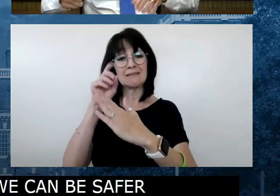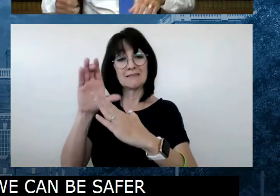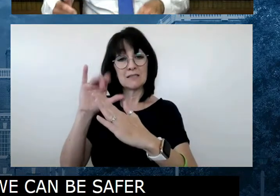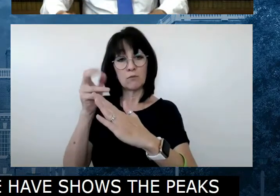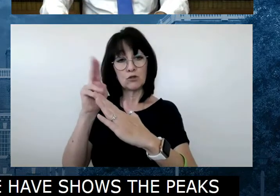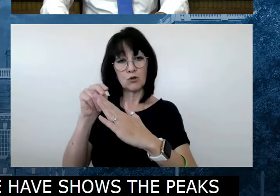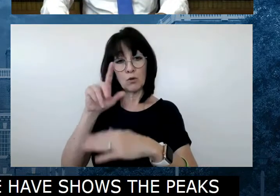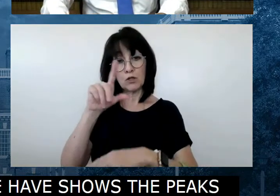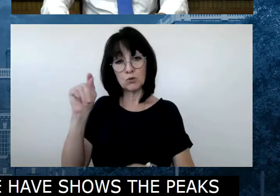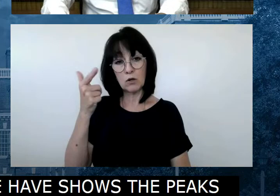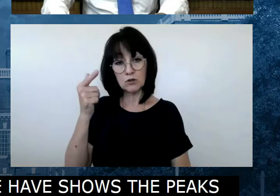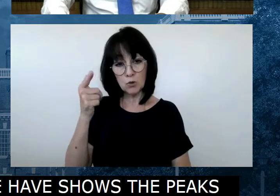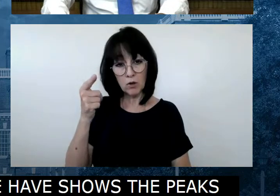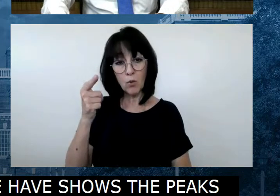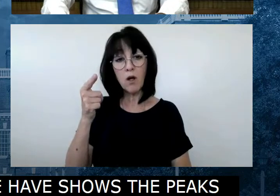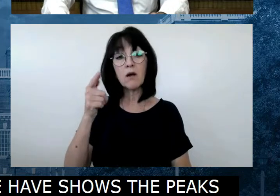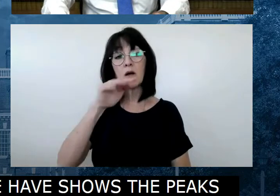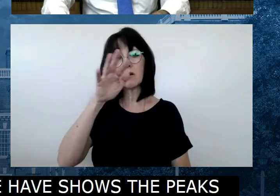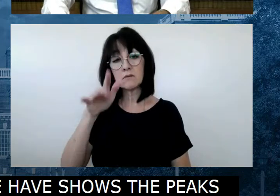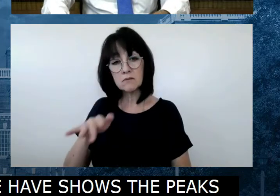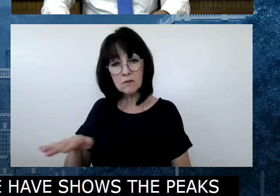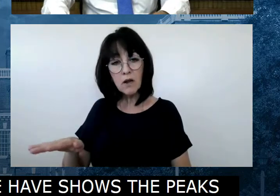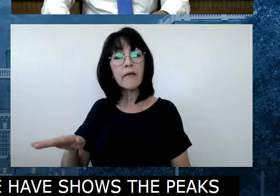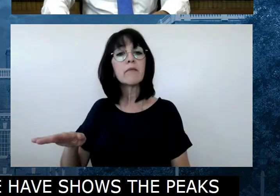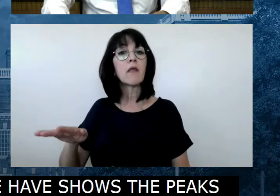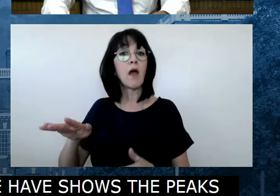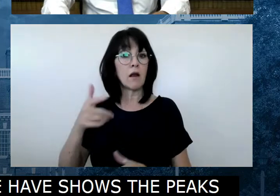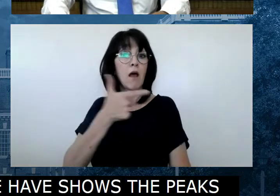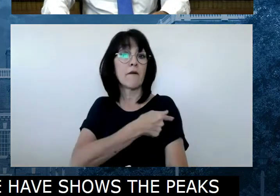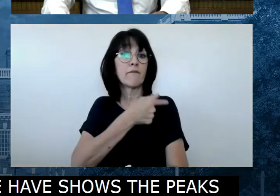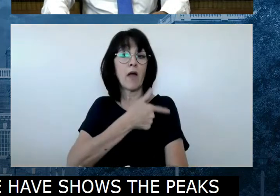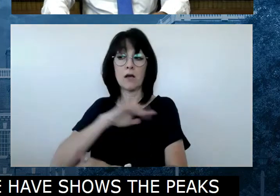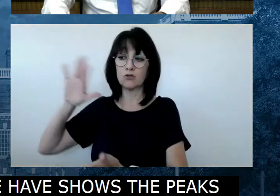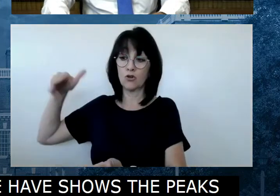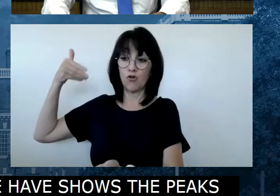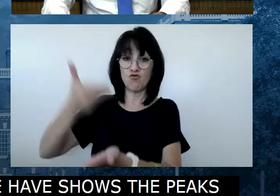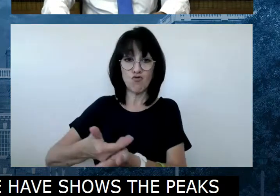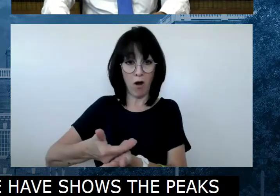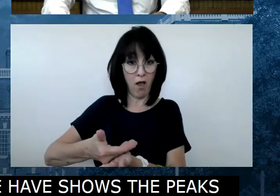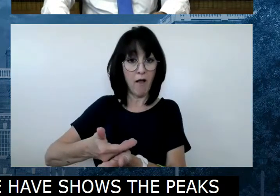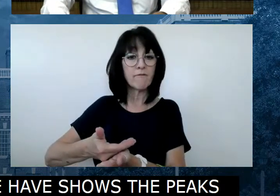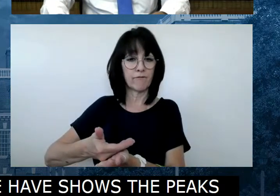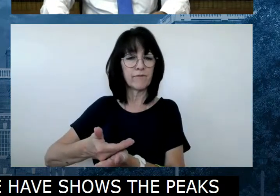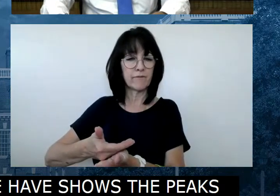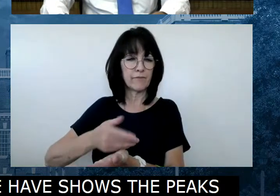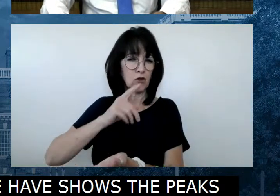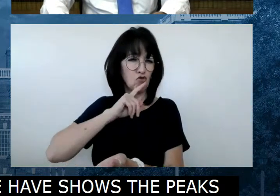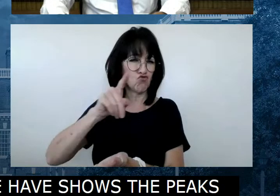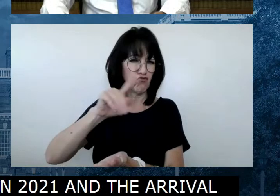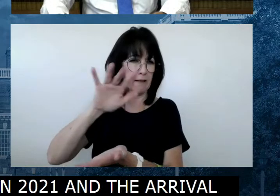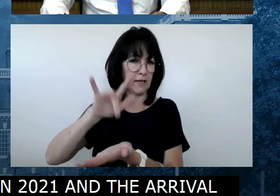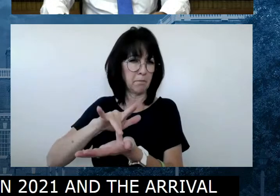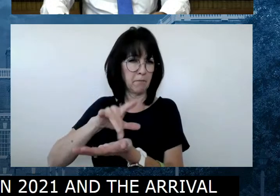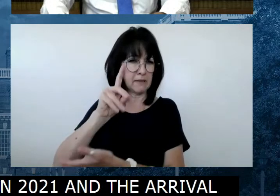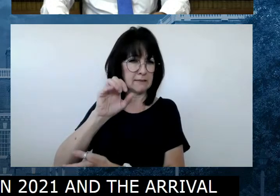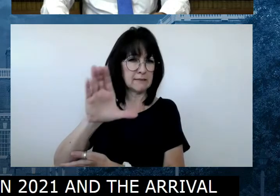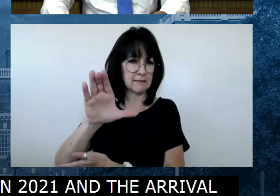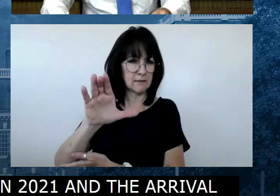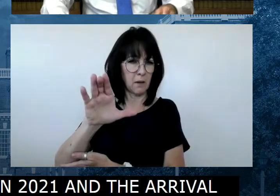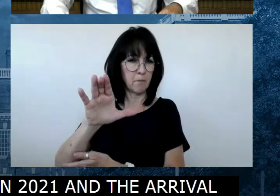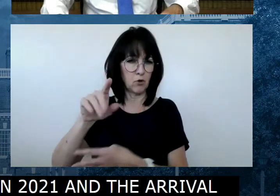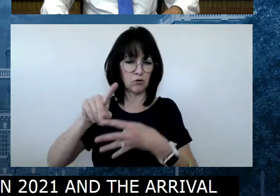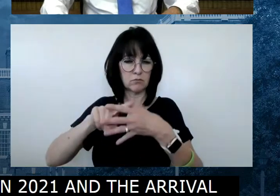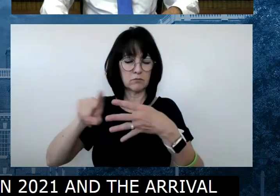and the arrival of vaccines in early January, actually mid-December, as I recall, in early January, as we